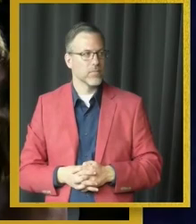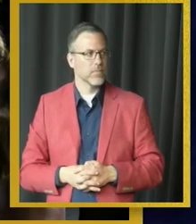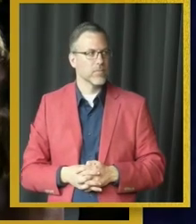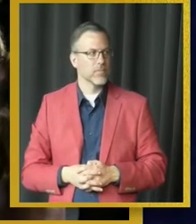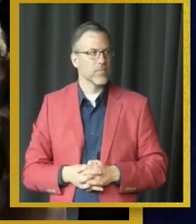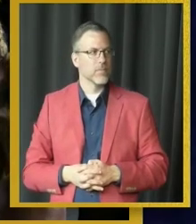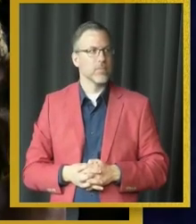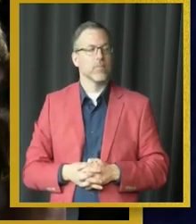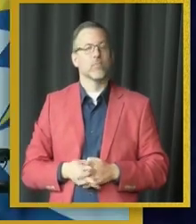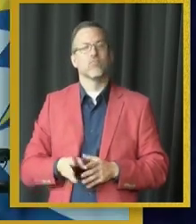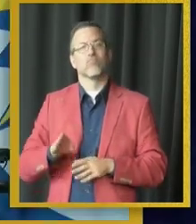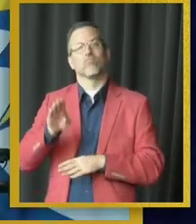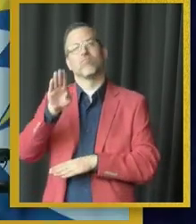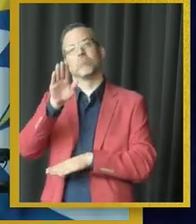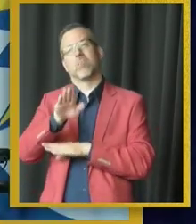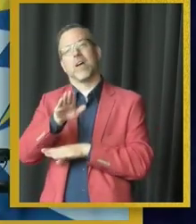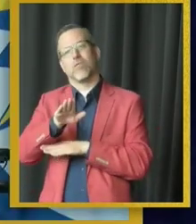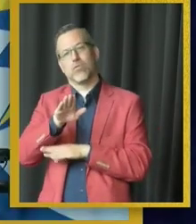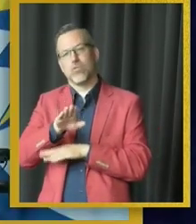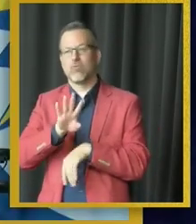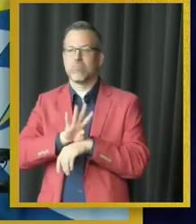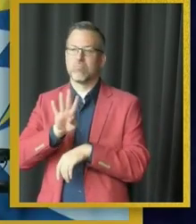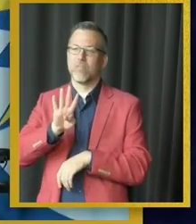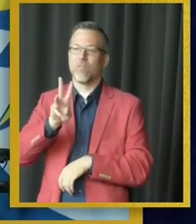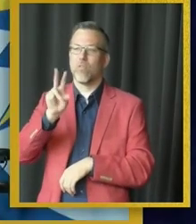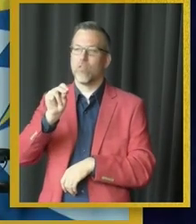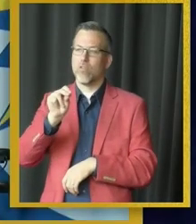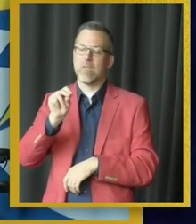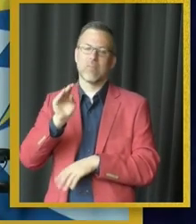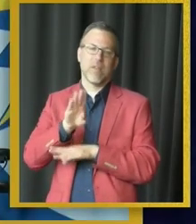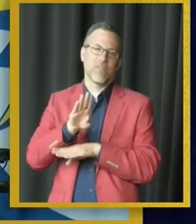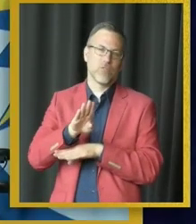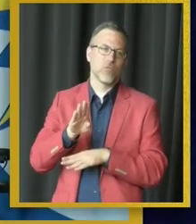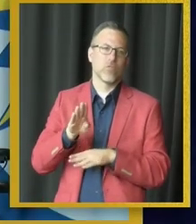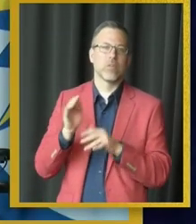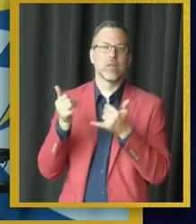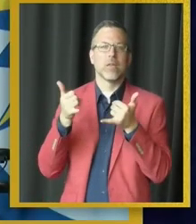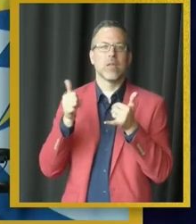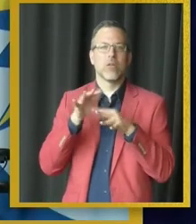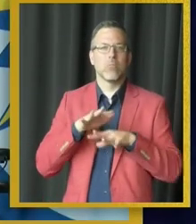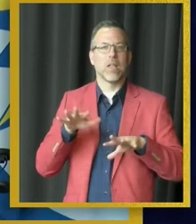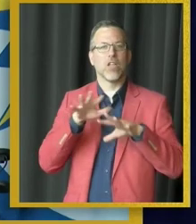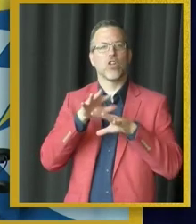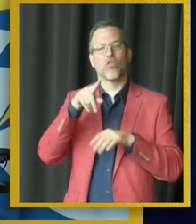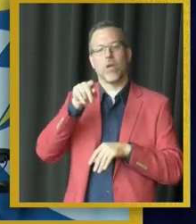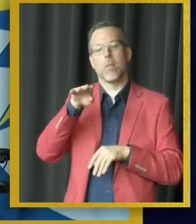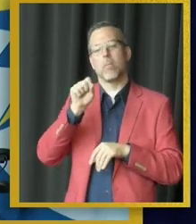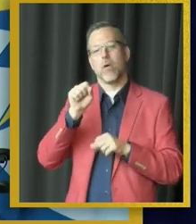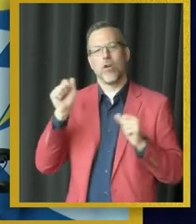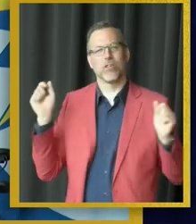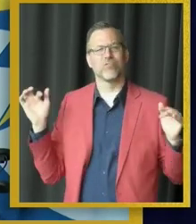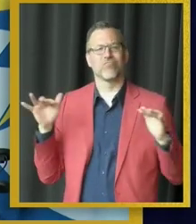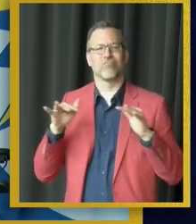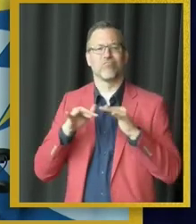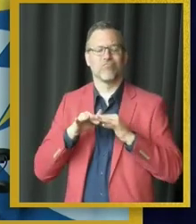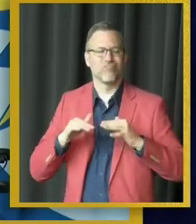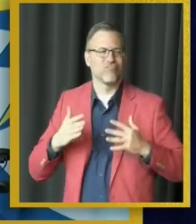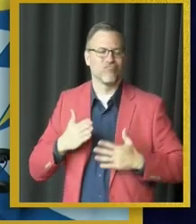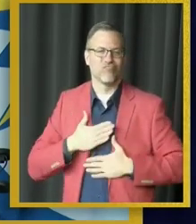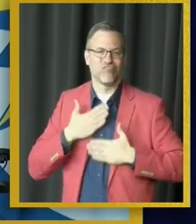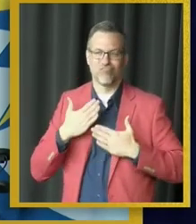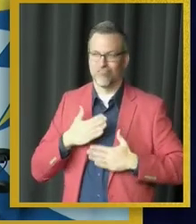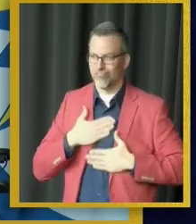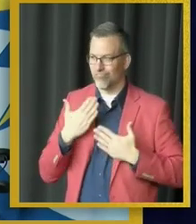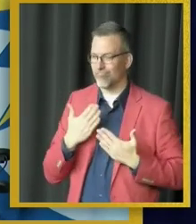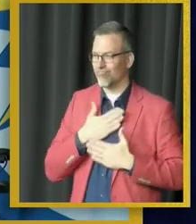Now, in the afternoon, by the time you get to 4:30 in the afternoon, the playgrounds and our parks are full of joy.